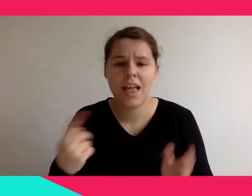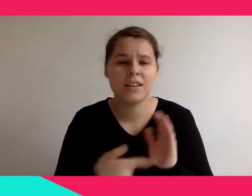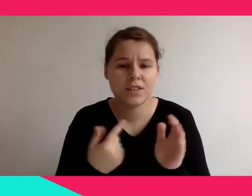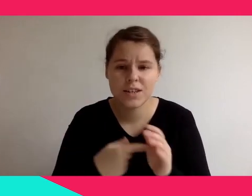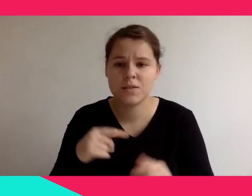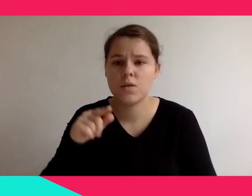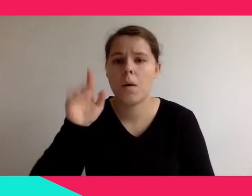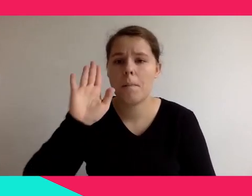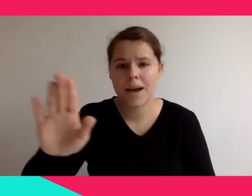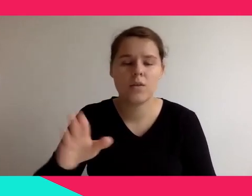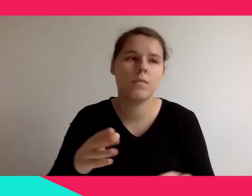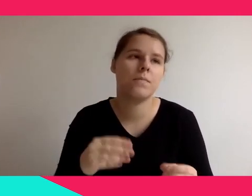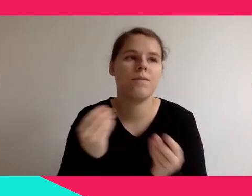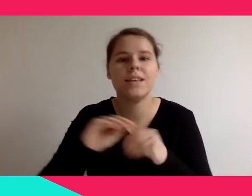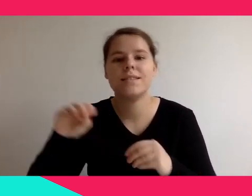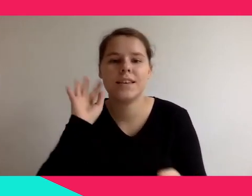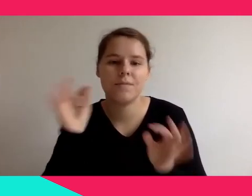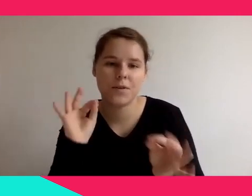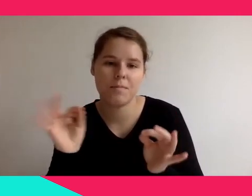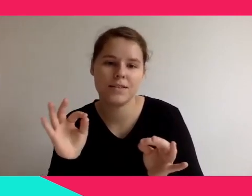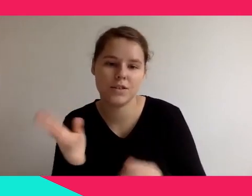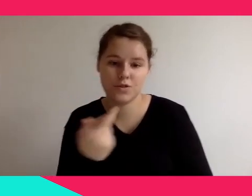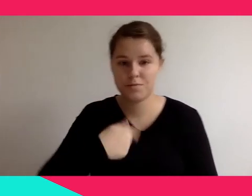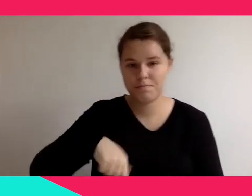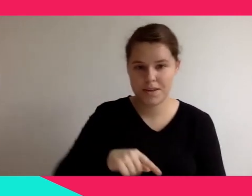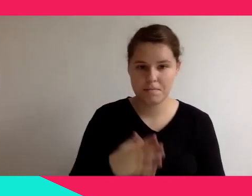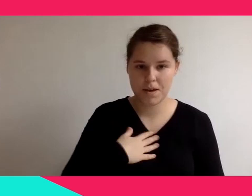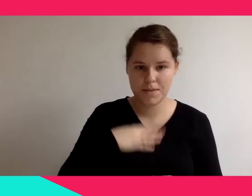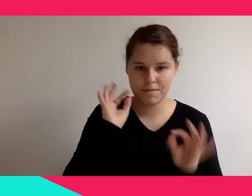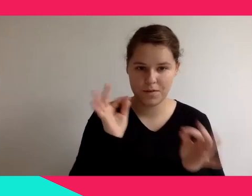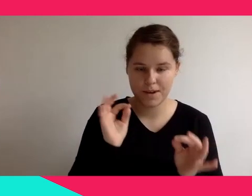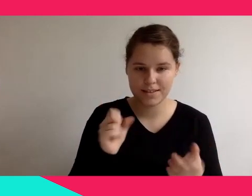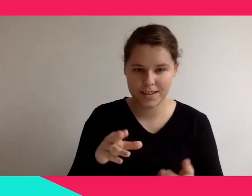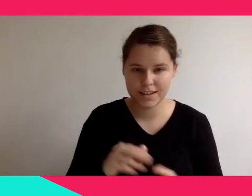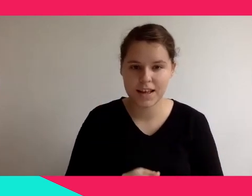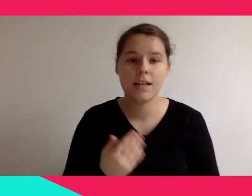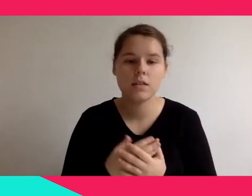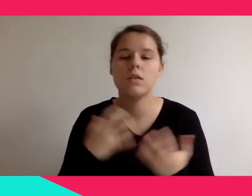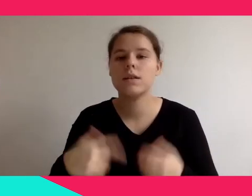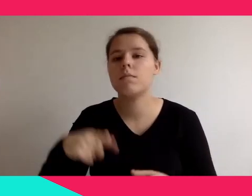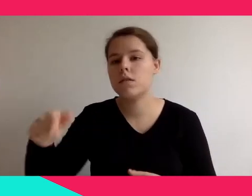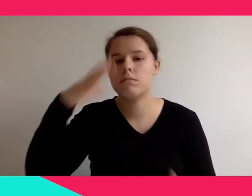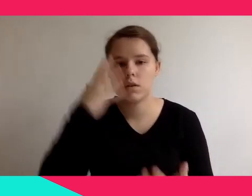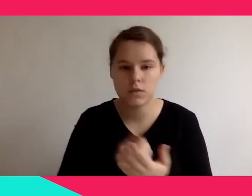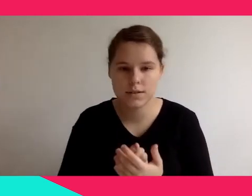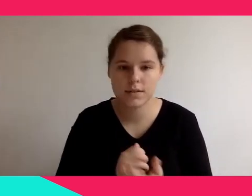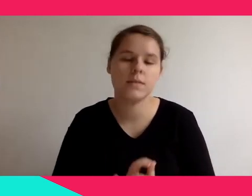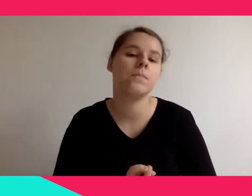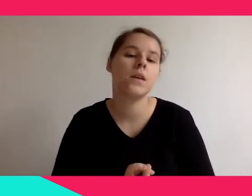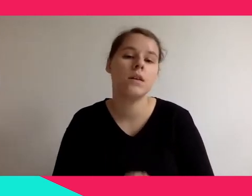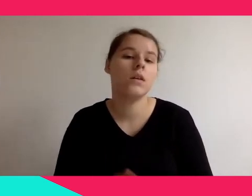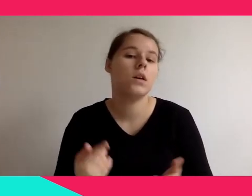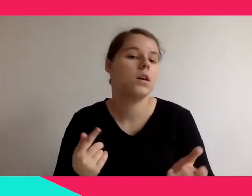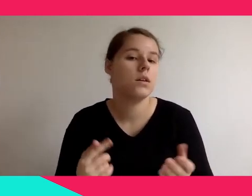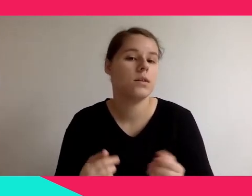was that connecting your crowdsourcing tools to specialized databases is really